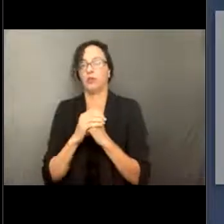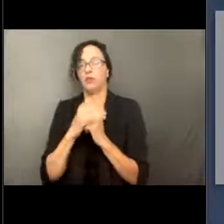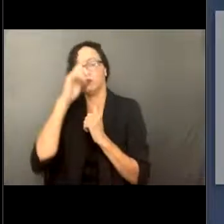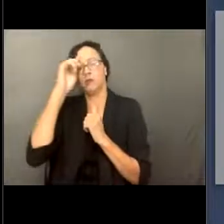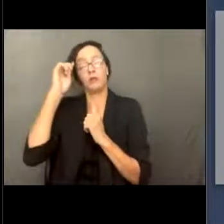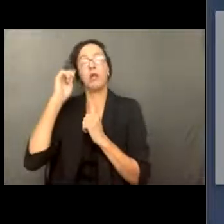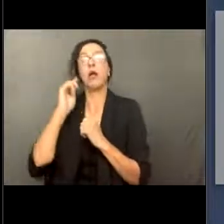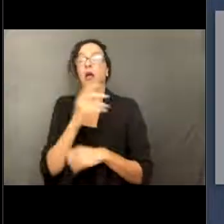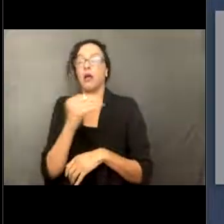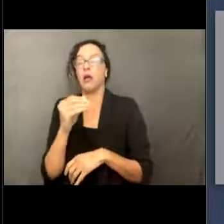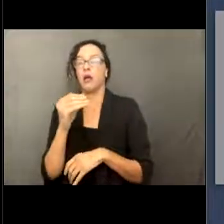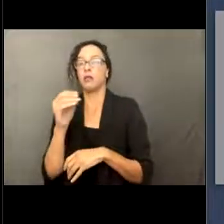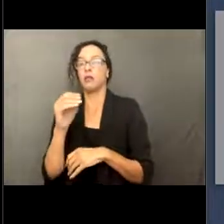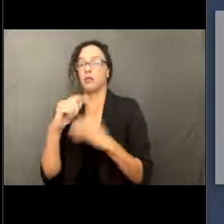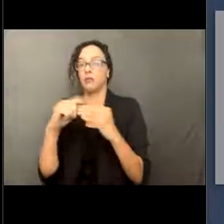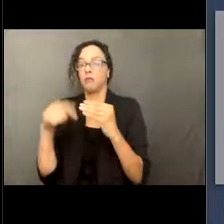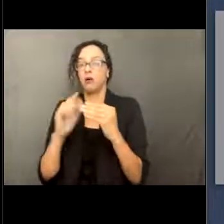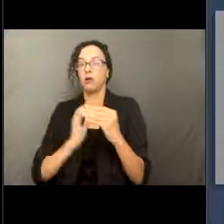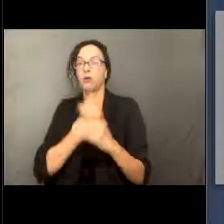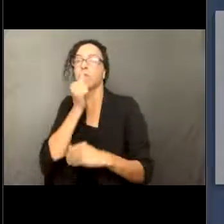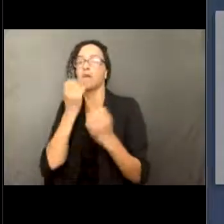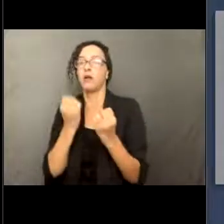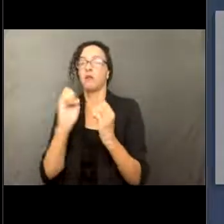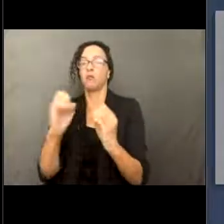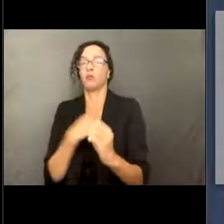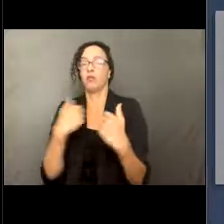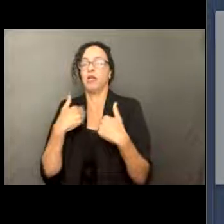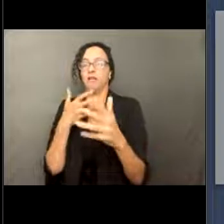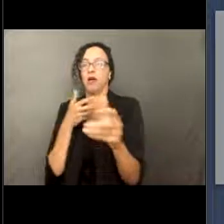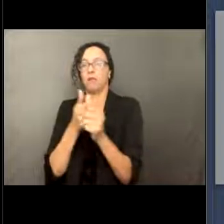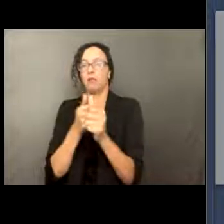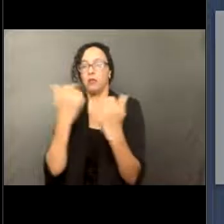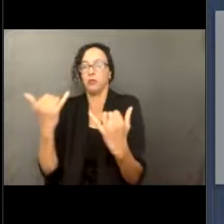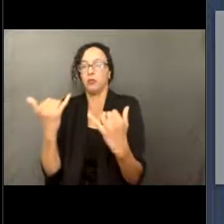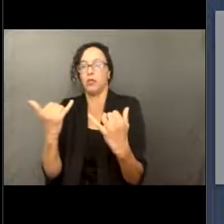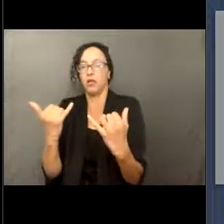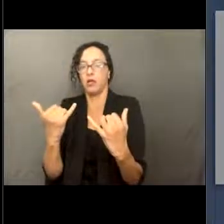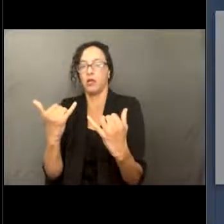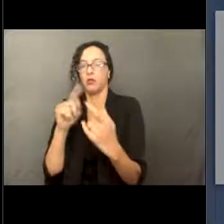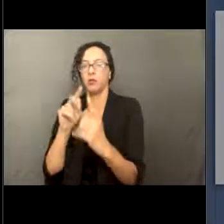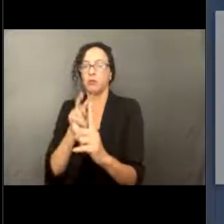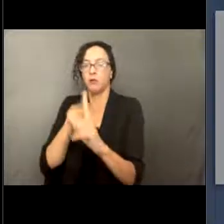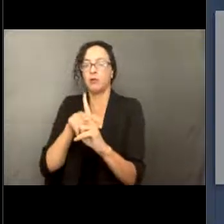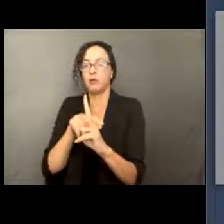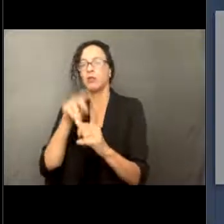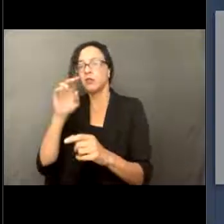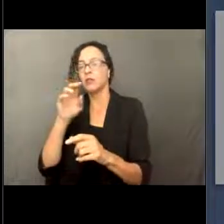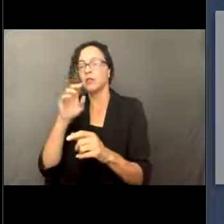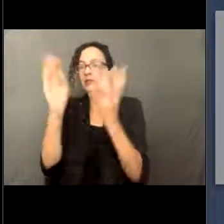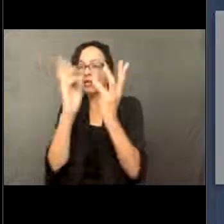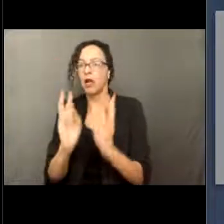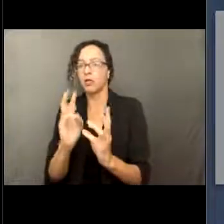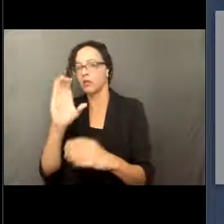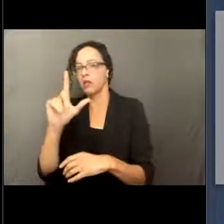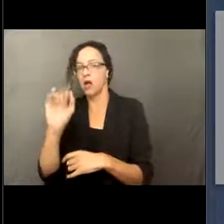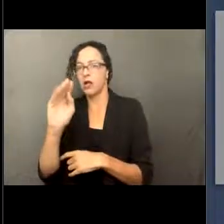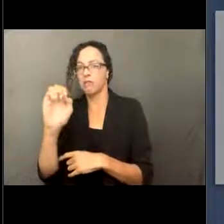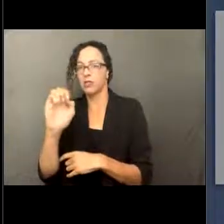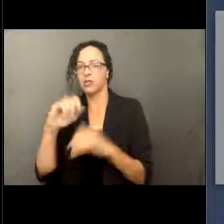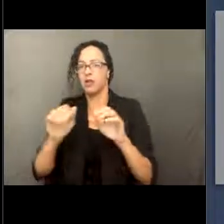update today from CalSTA on progress implementing the Climate Action Plan for Transportation Infrastructure. As we discussed at our last